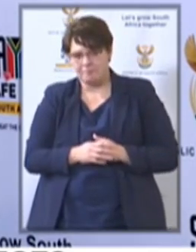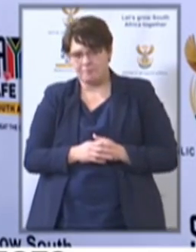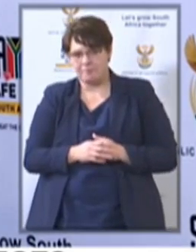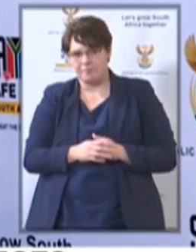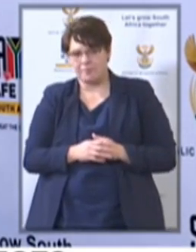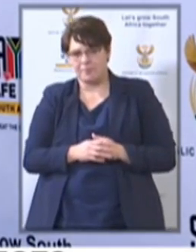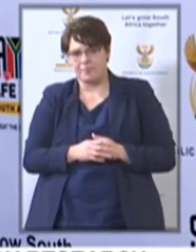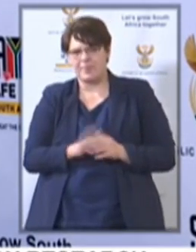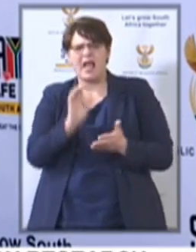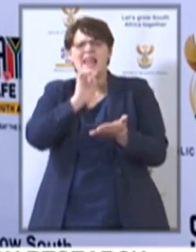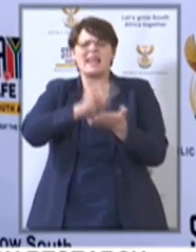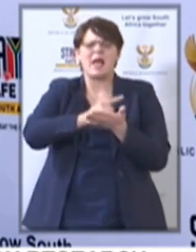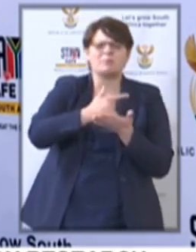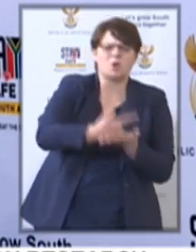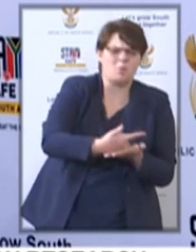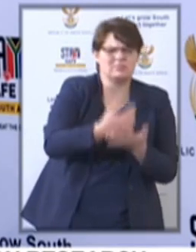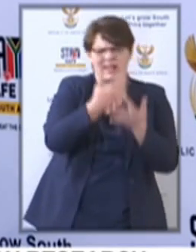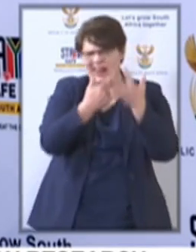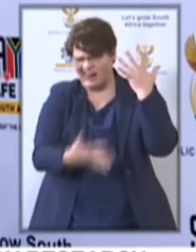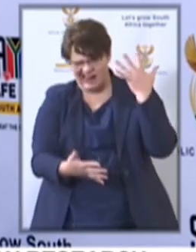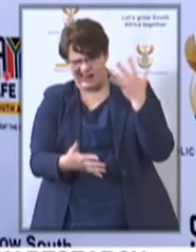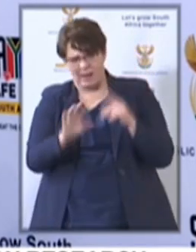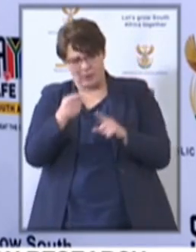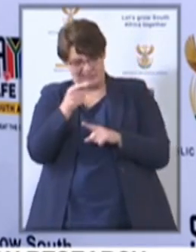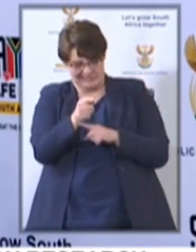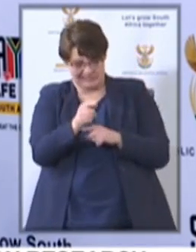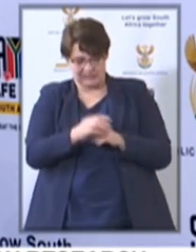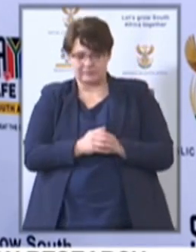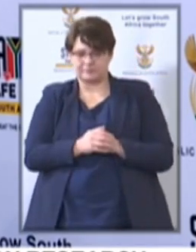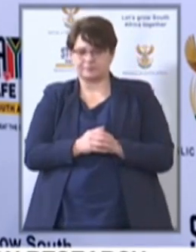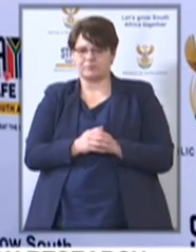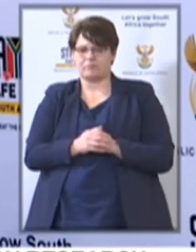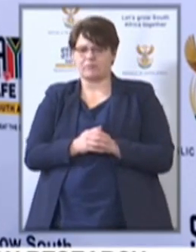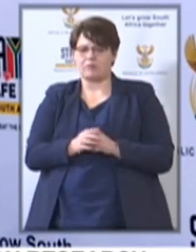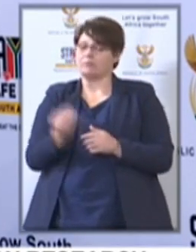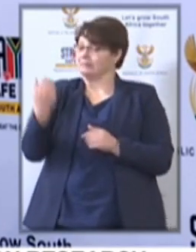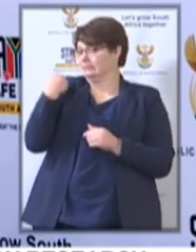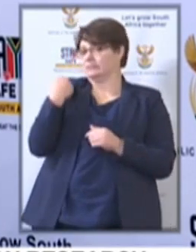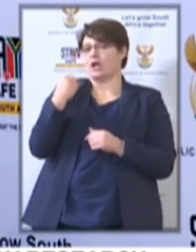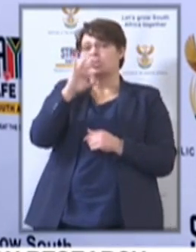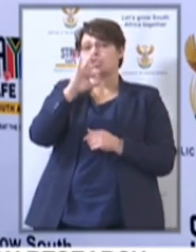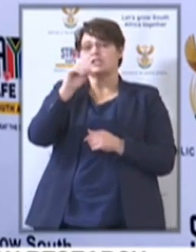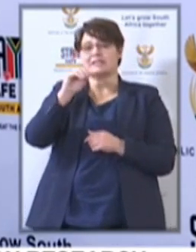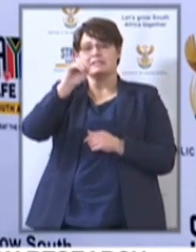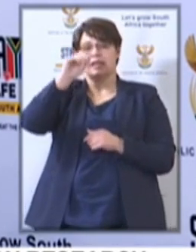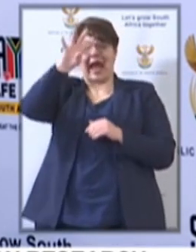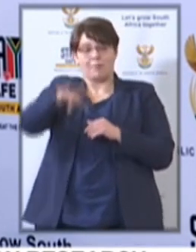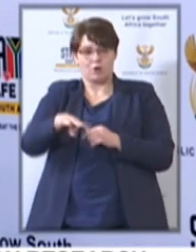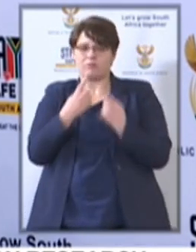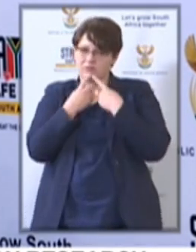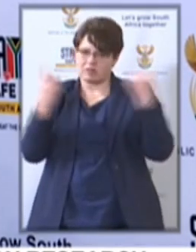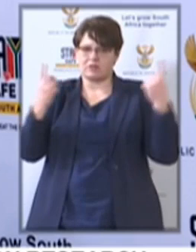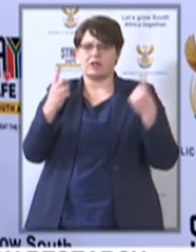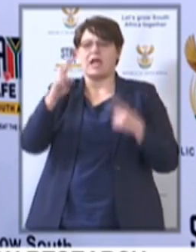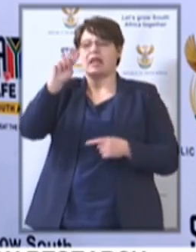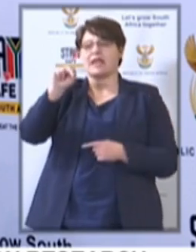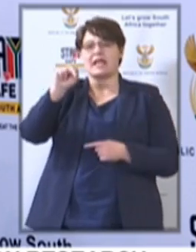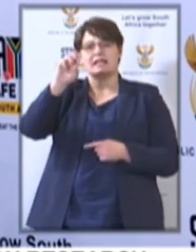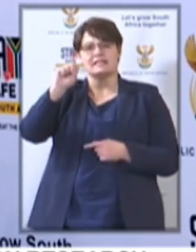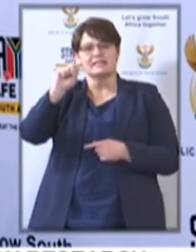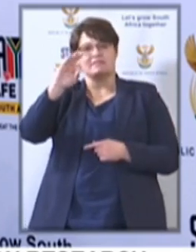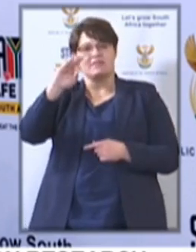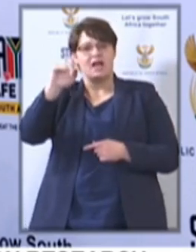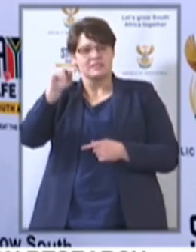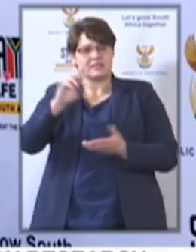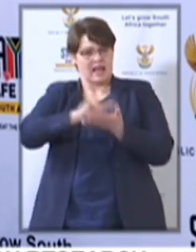On gadgets, the laptops in the main, I announced on the 30th of April that NSFAS funded students will be